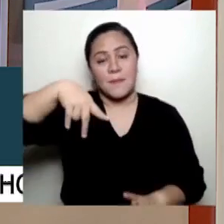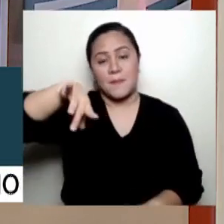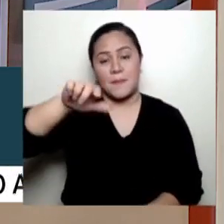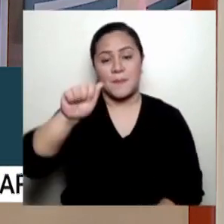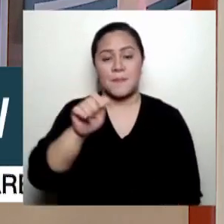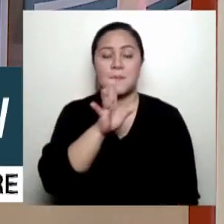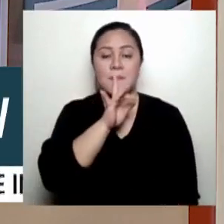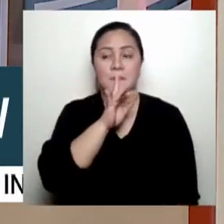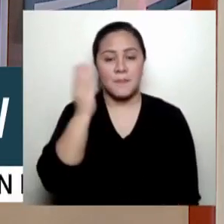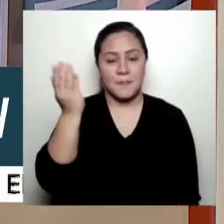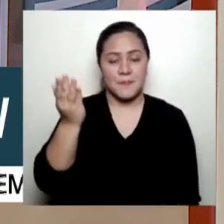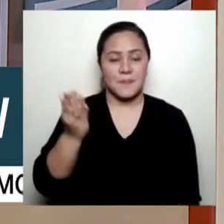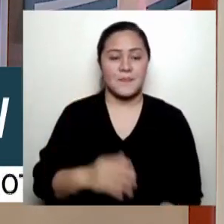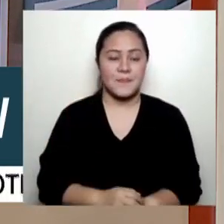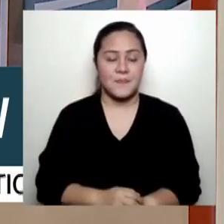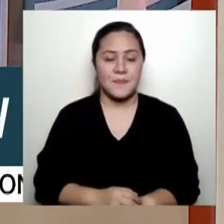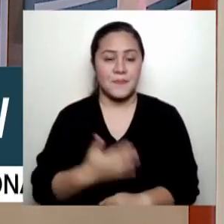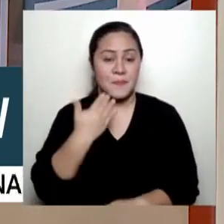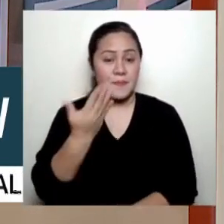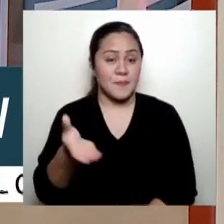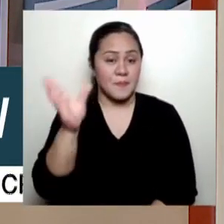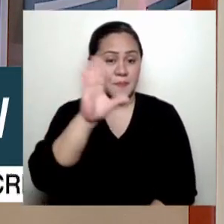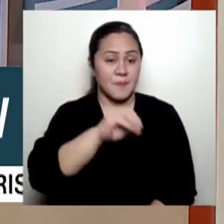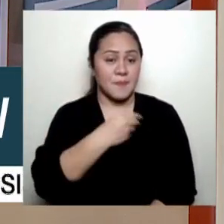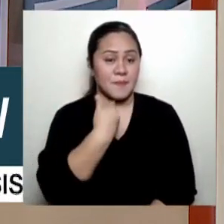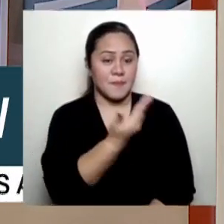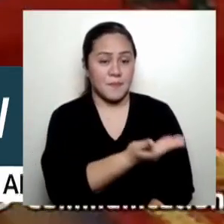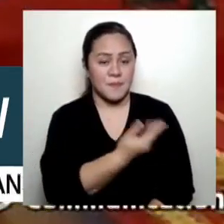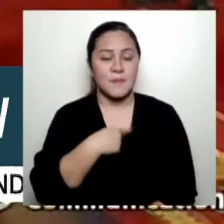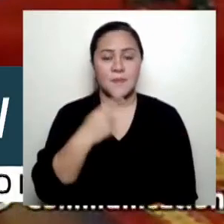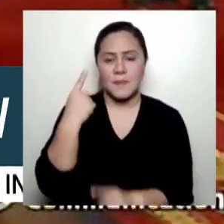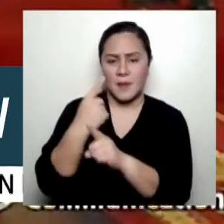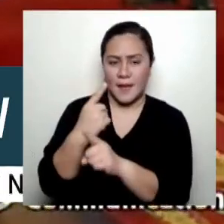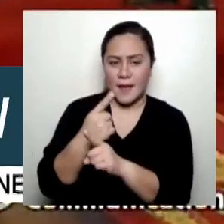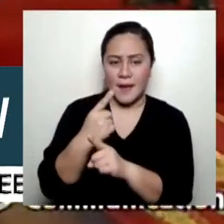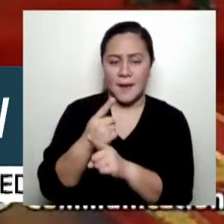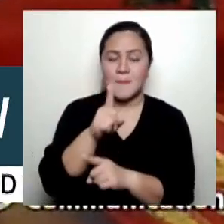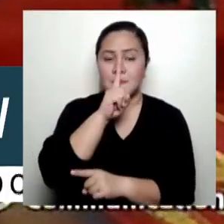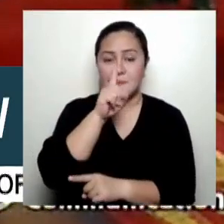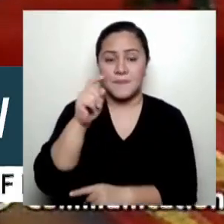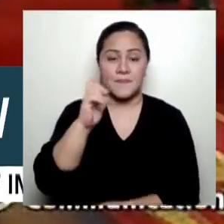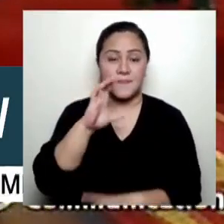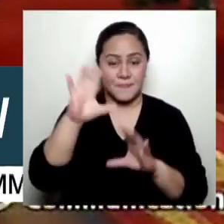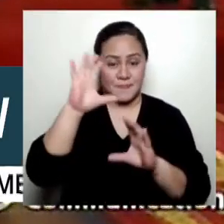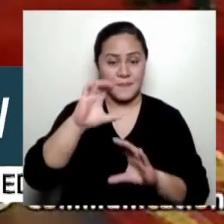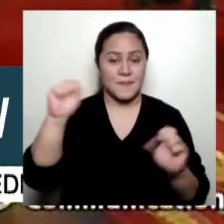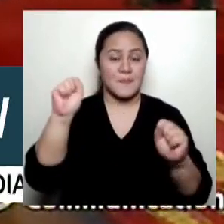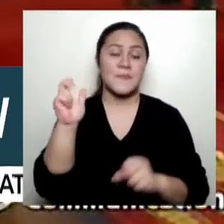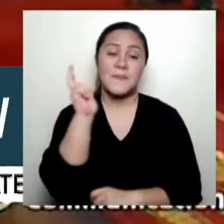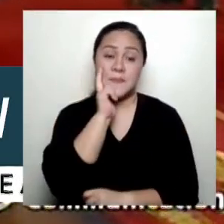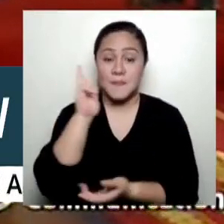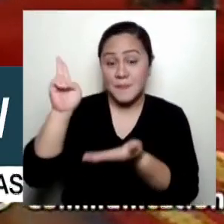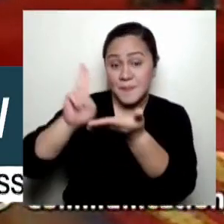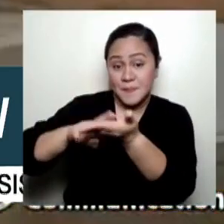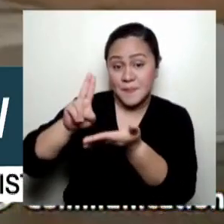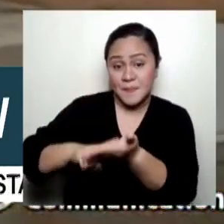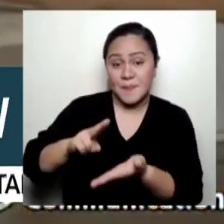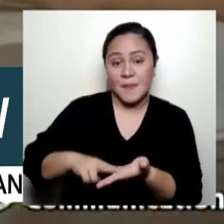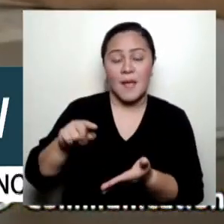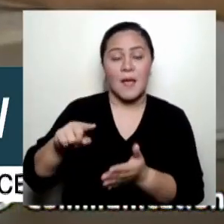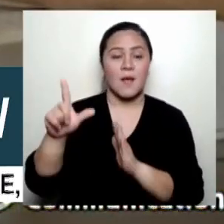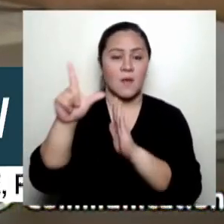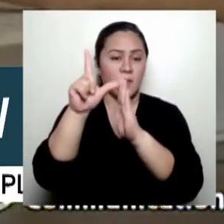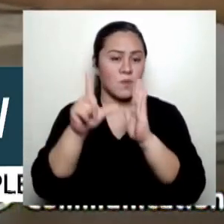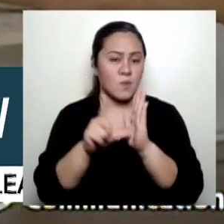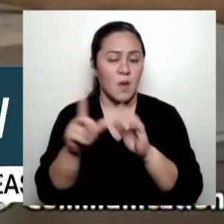good afternoon, and what more can you tell us? Yes, that's right, Rain. President Rodrigo Duterte on Thursday signed into law the national budget